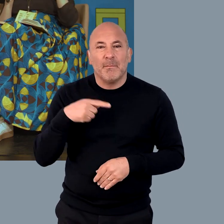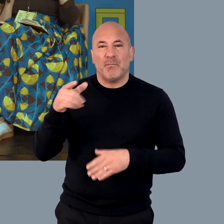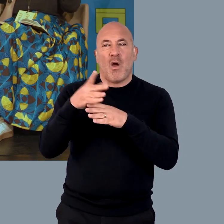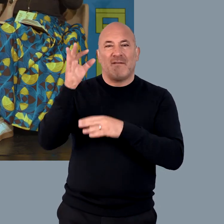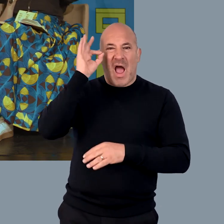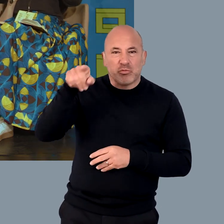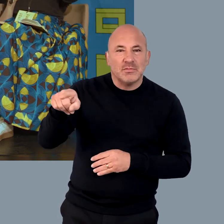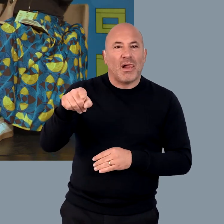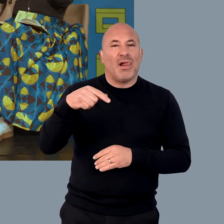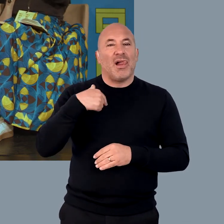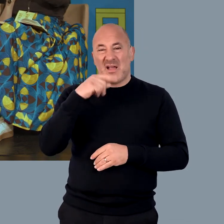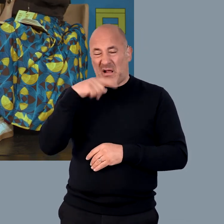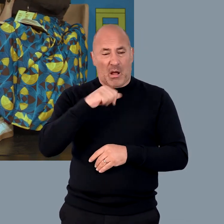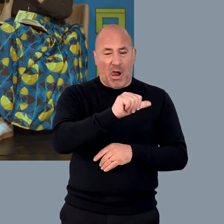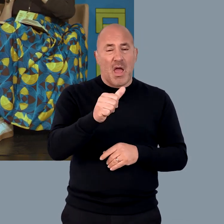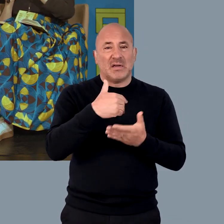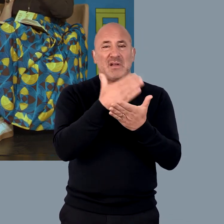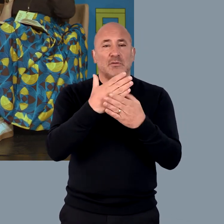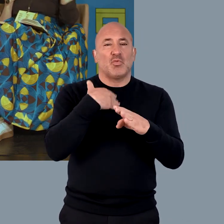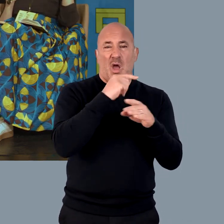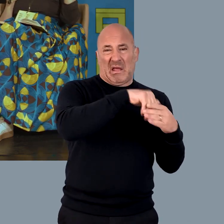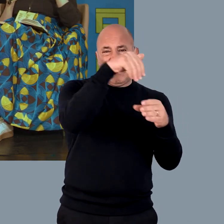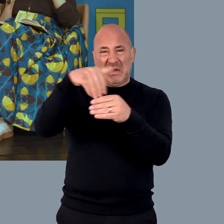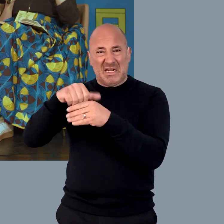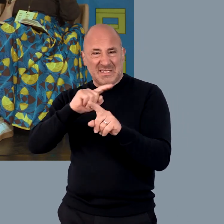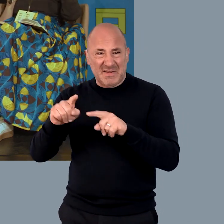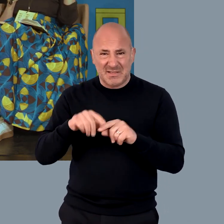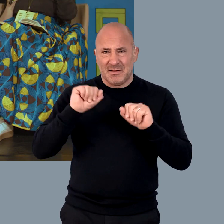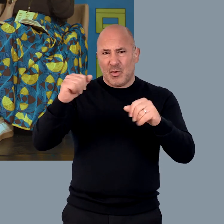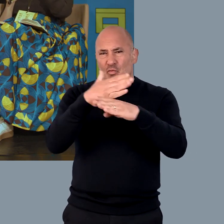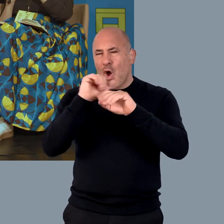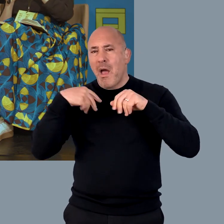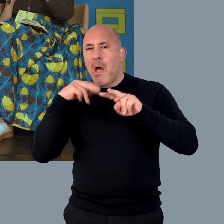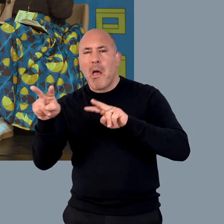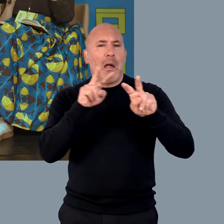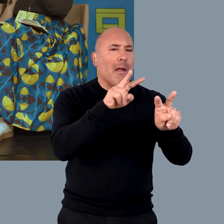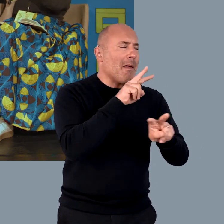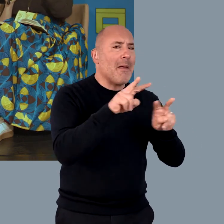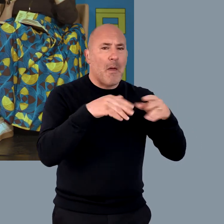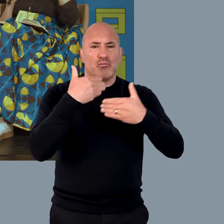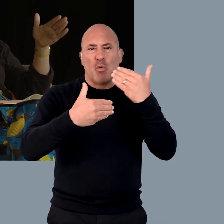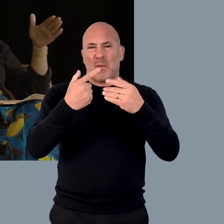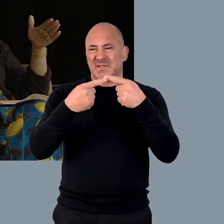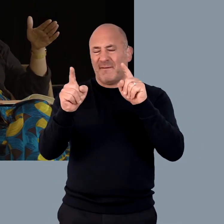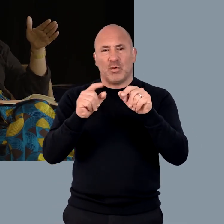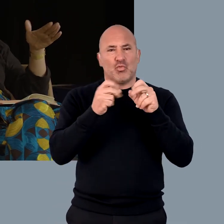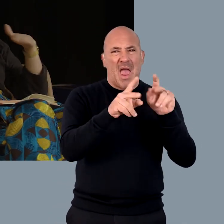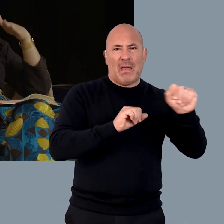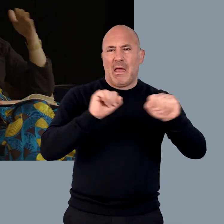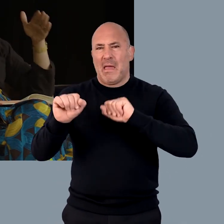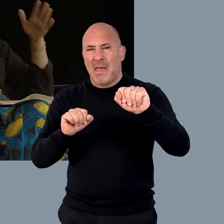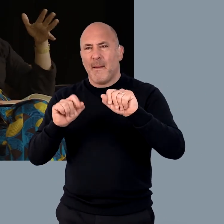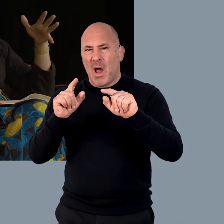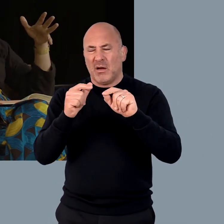council, and I've been able to bounce around different sectors and just see the work that people have done, how things have progressed in different